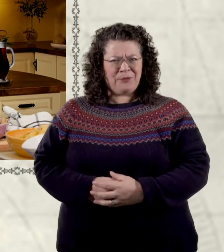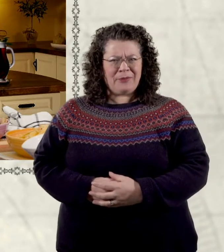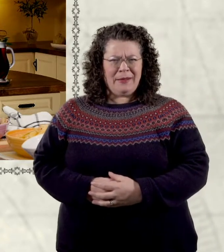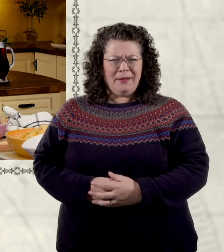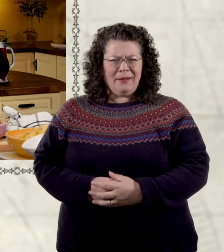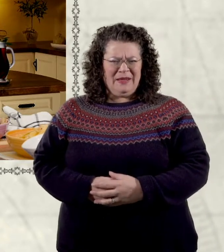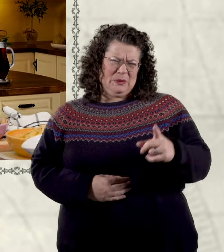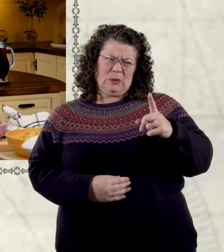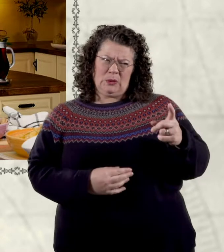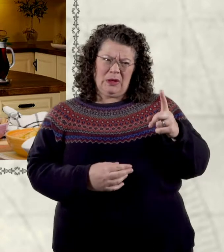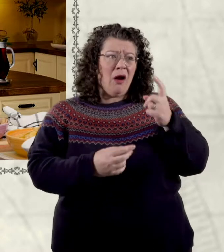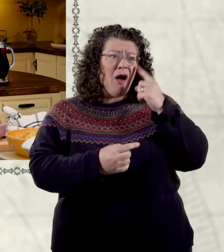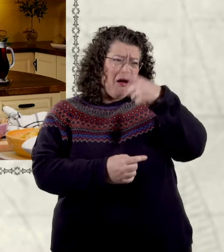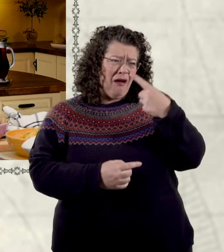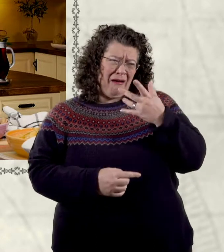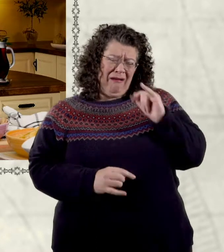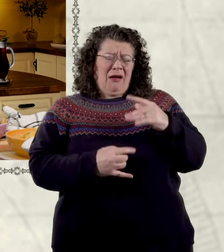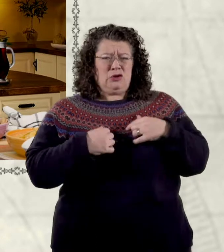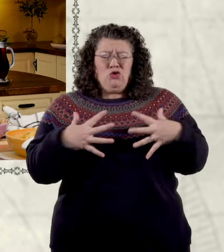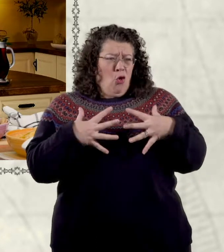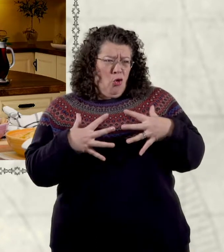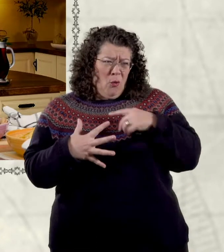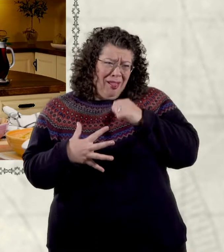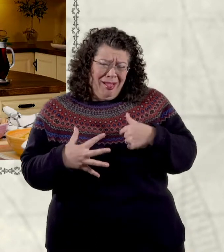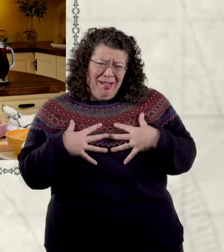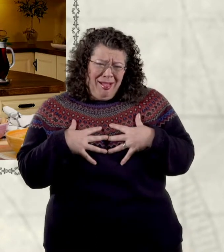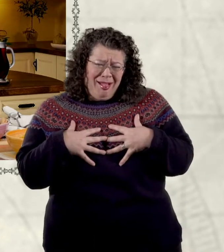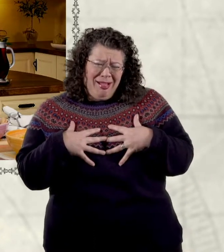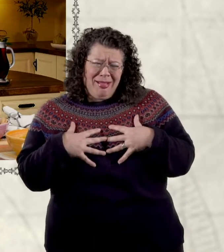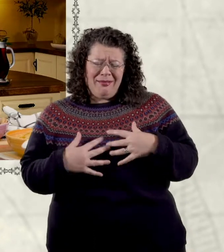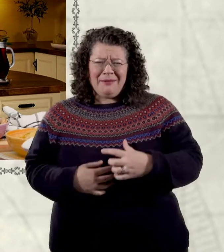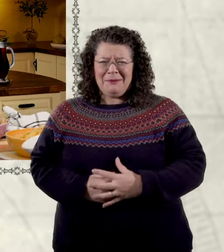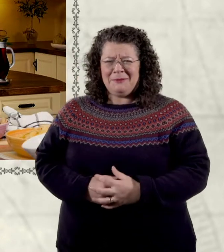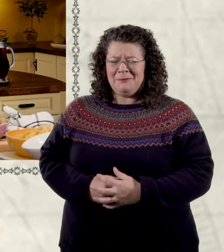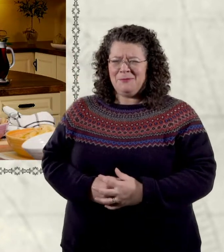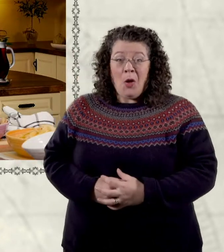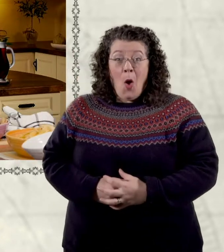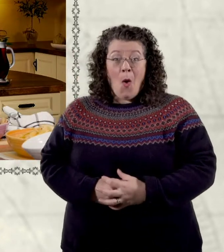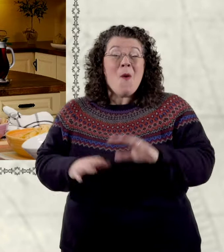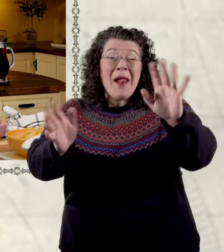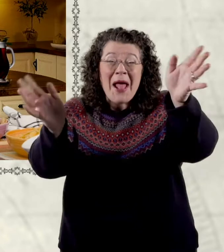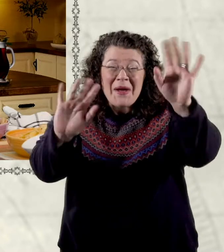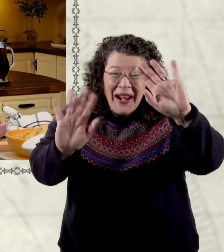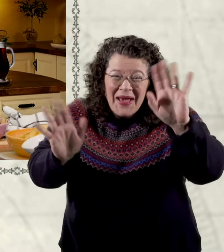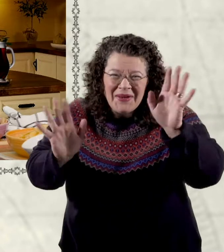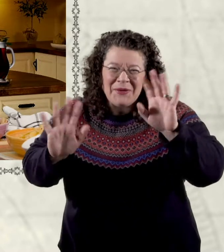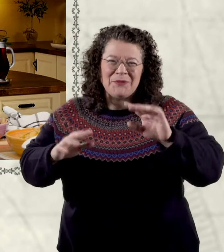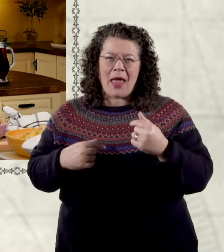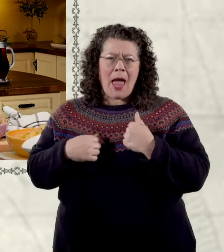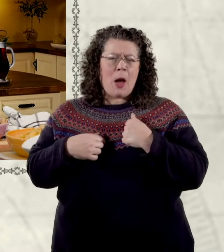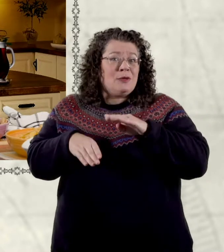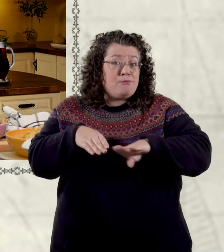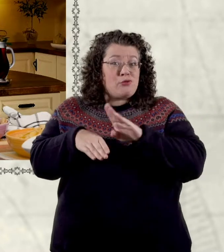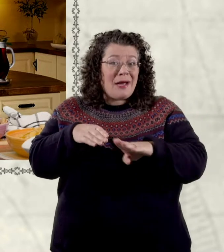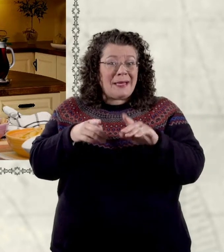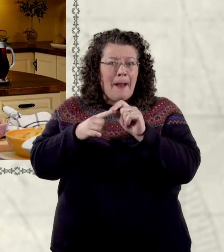Oh, you'll give us a fright as you look quite a sight. Oh, hello. I was